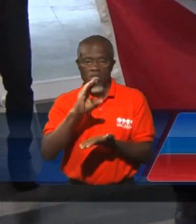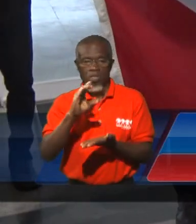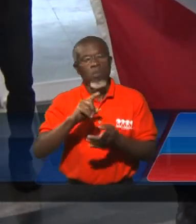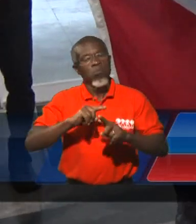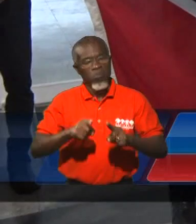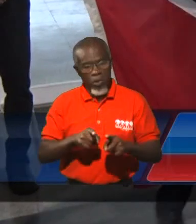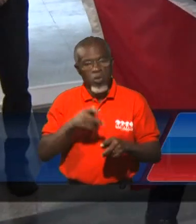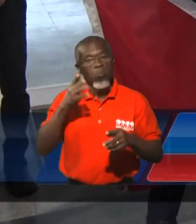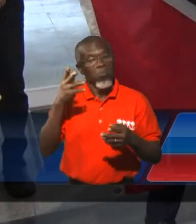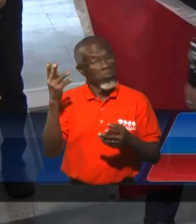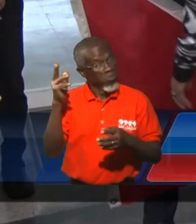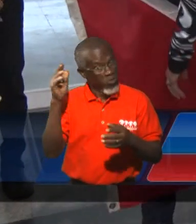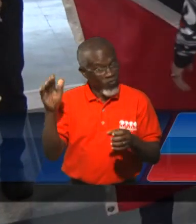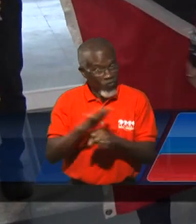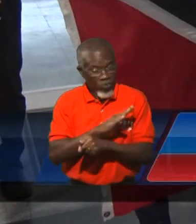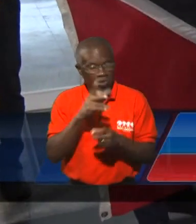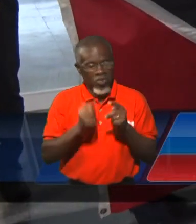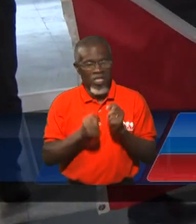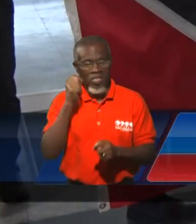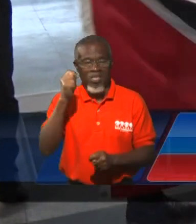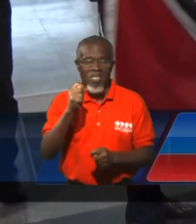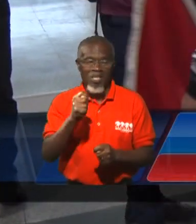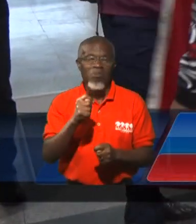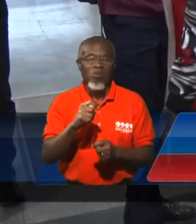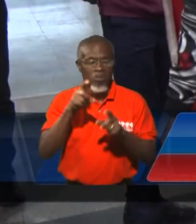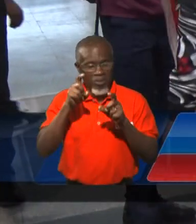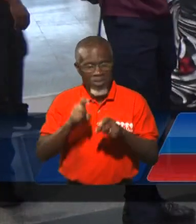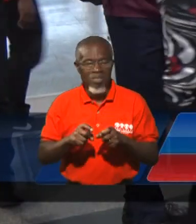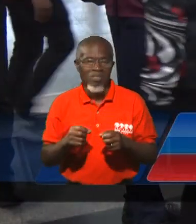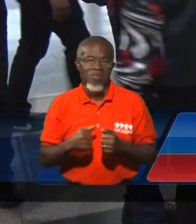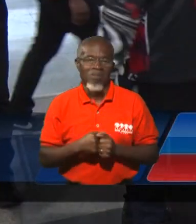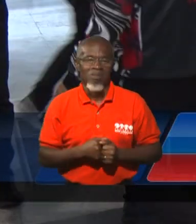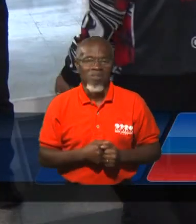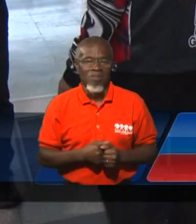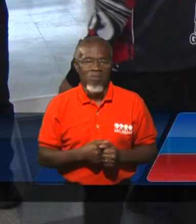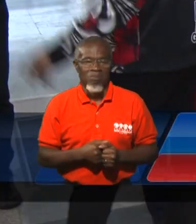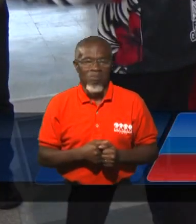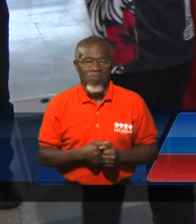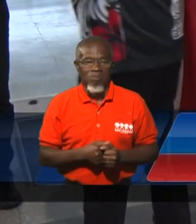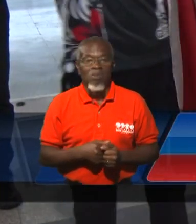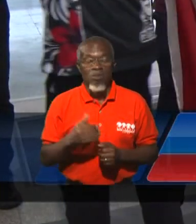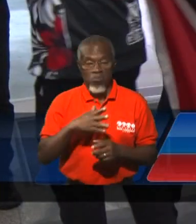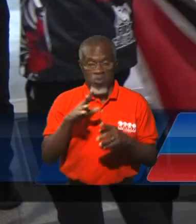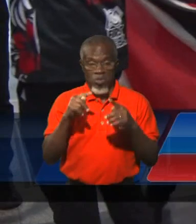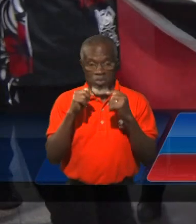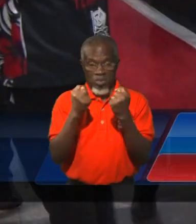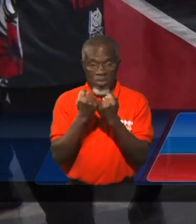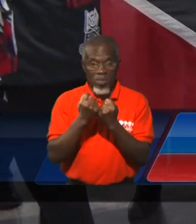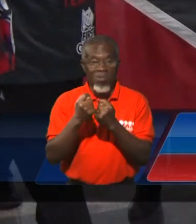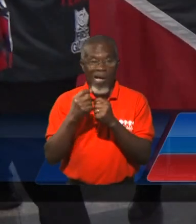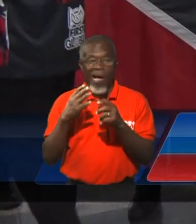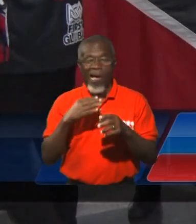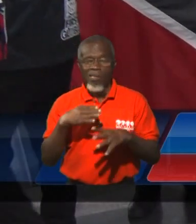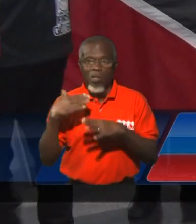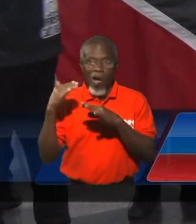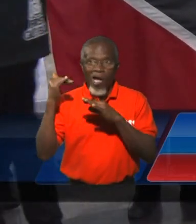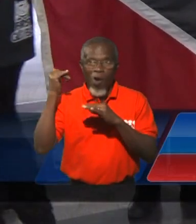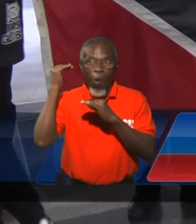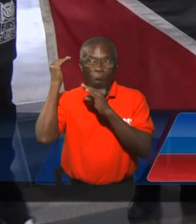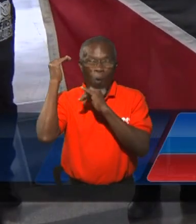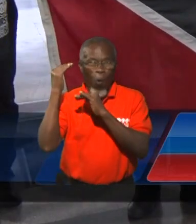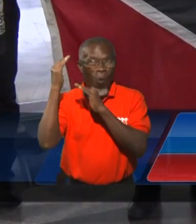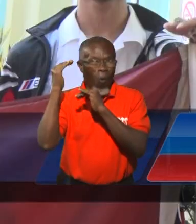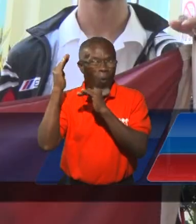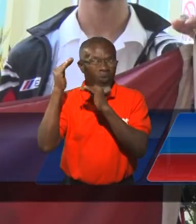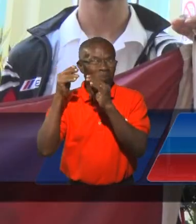Prefect Dimitri Sinarine says the entire school supported the team, had high expectations, and were confident they would do well.